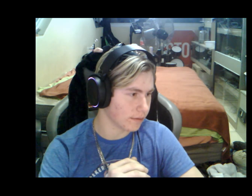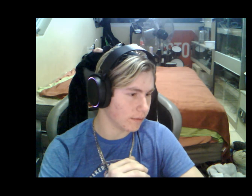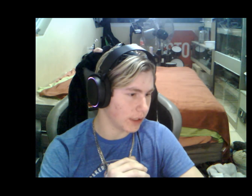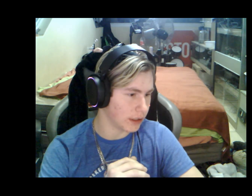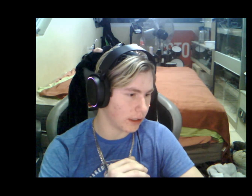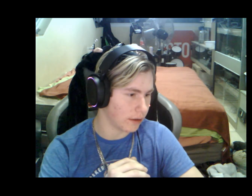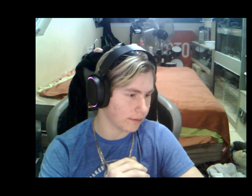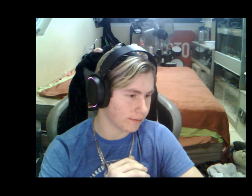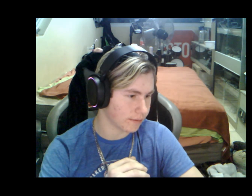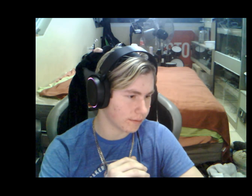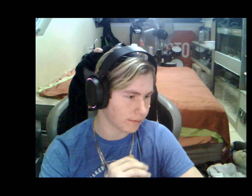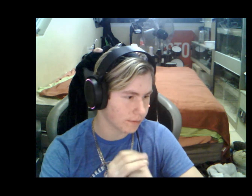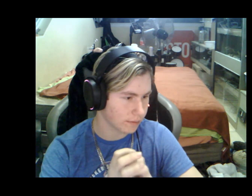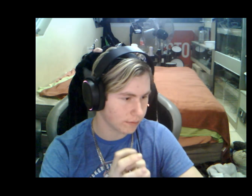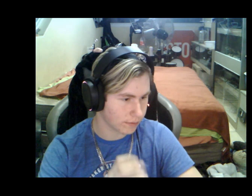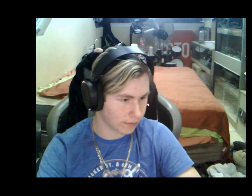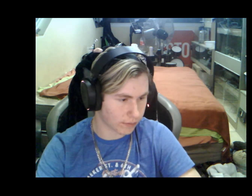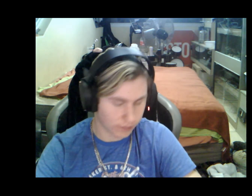But yeah.